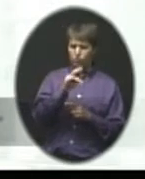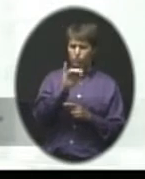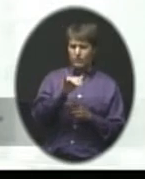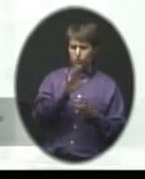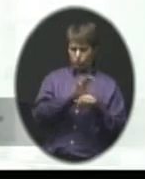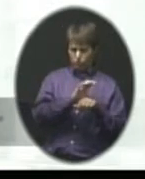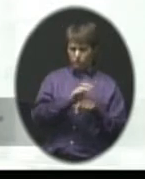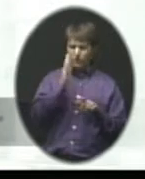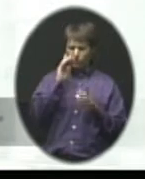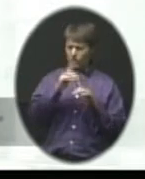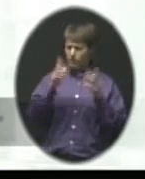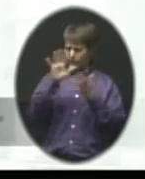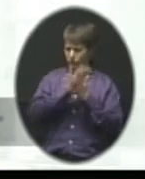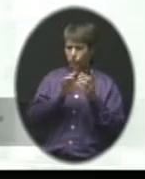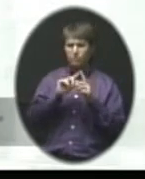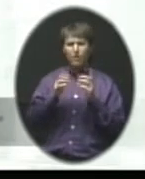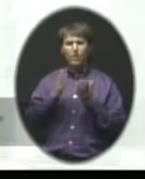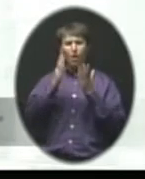offer,